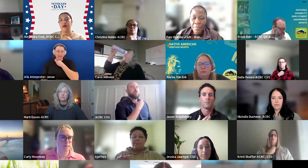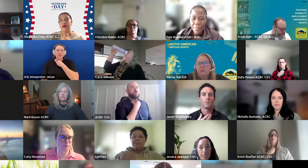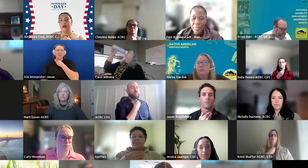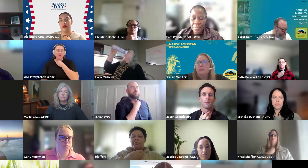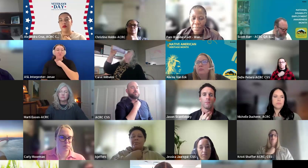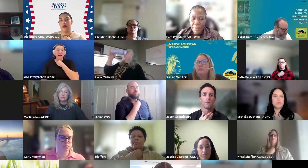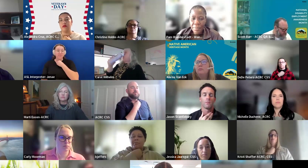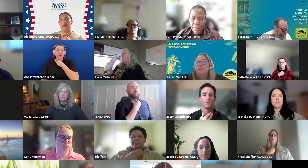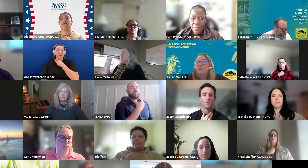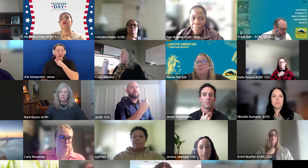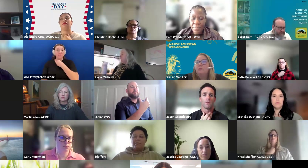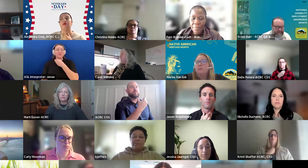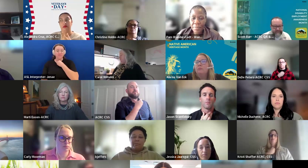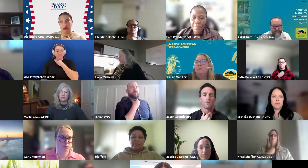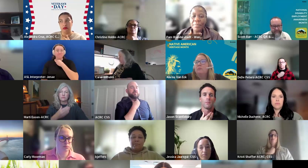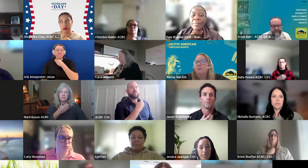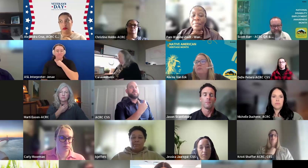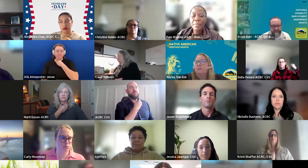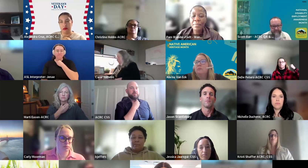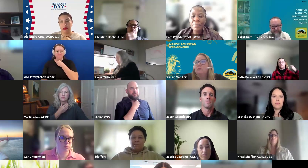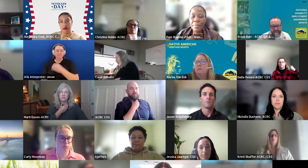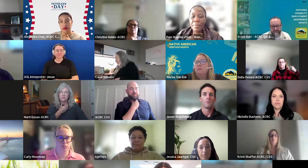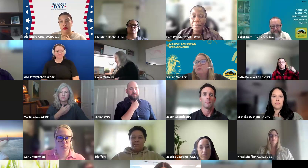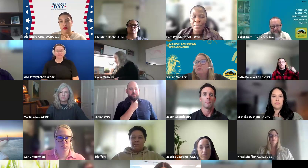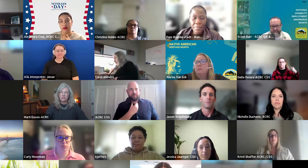And that is also, you tap 2 times.